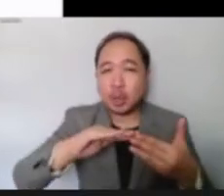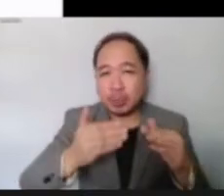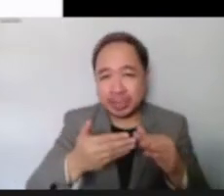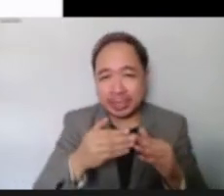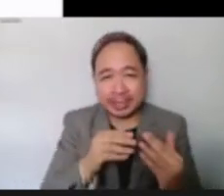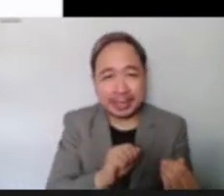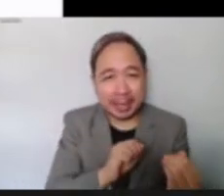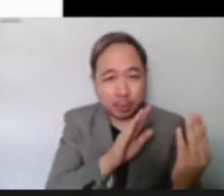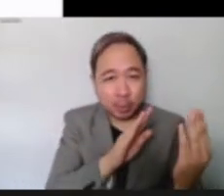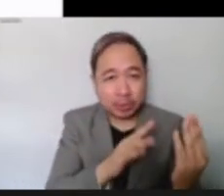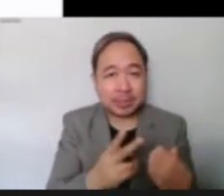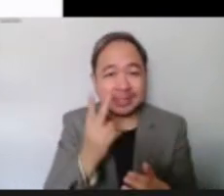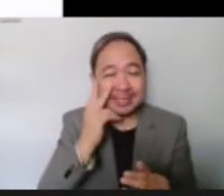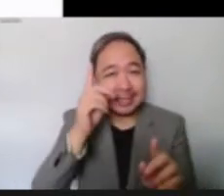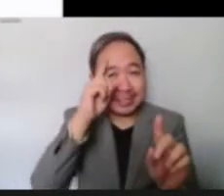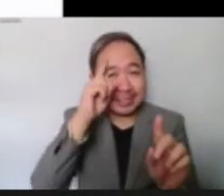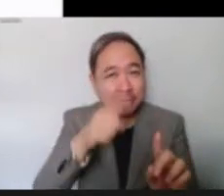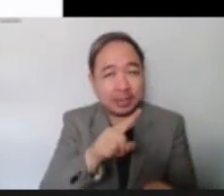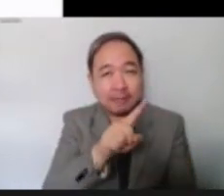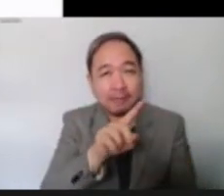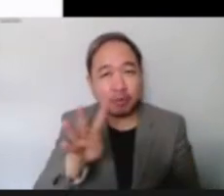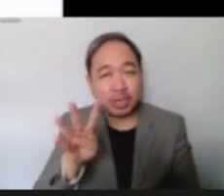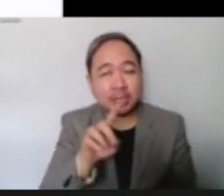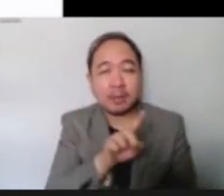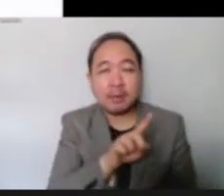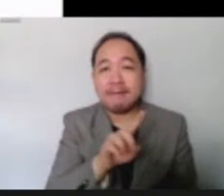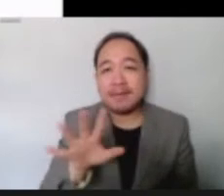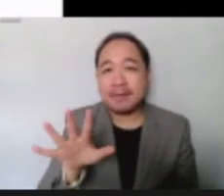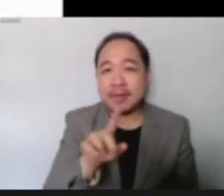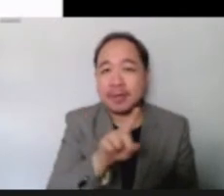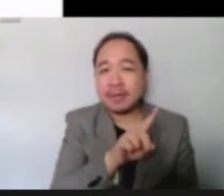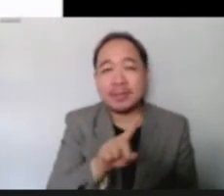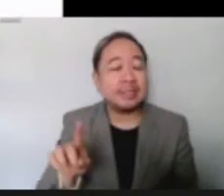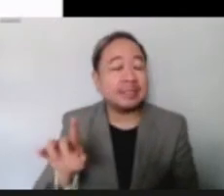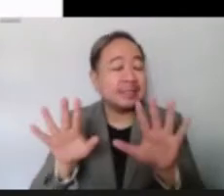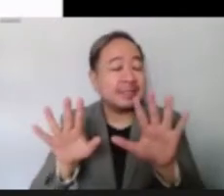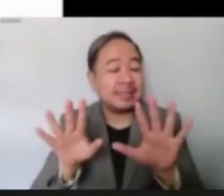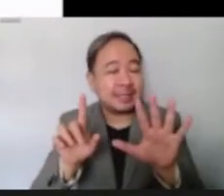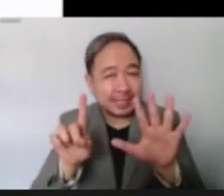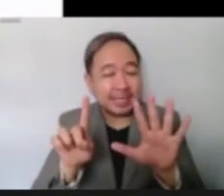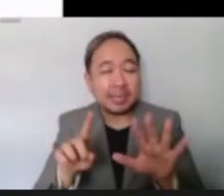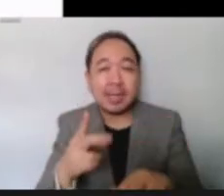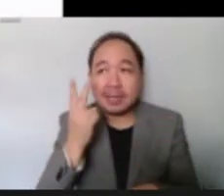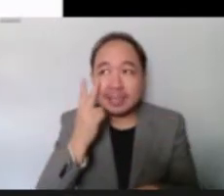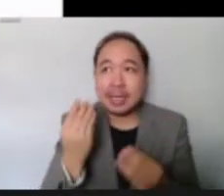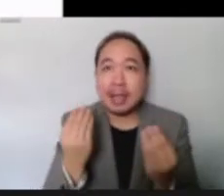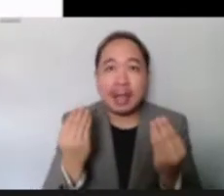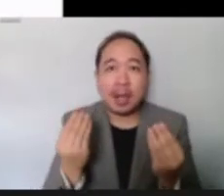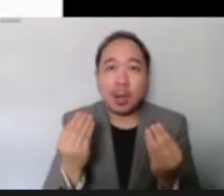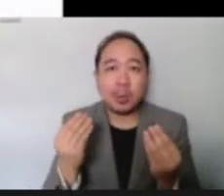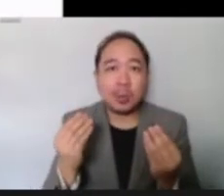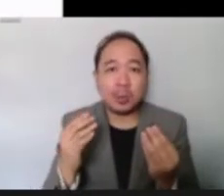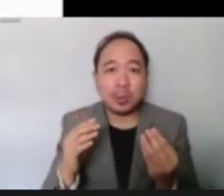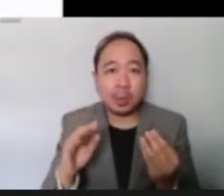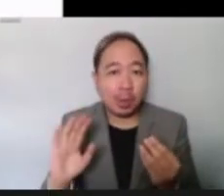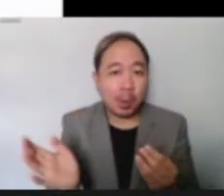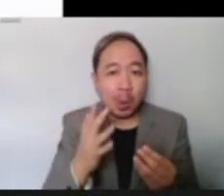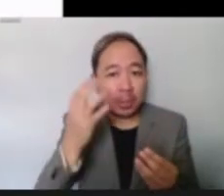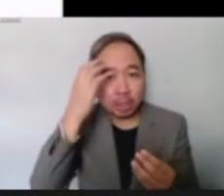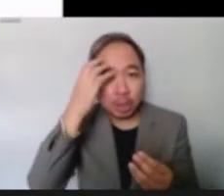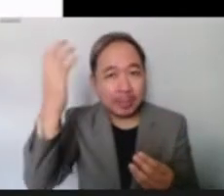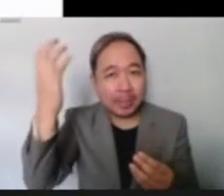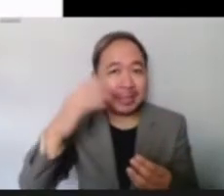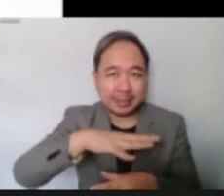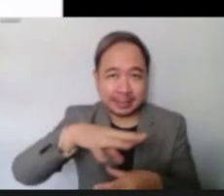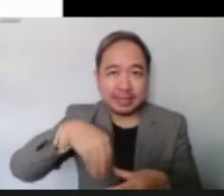15 and 16 and see how you can see the whole of your cabinet engage